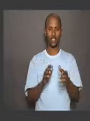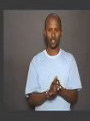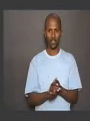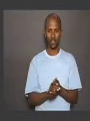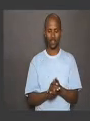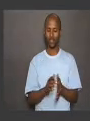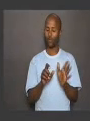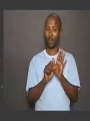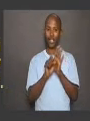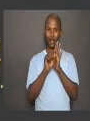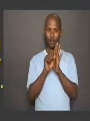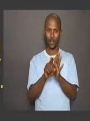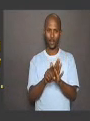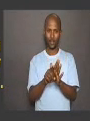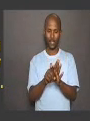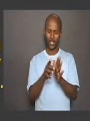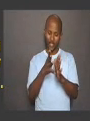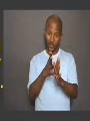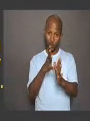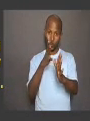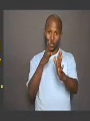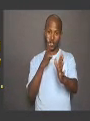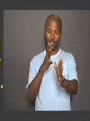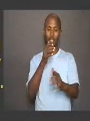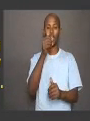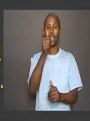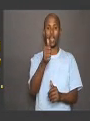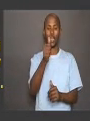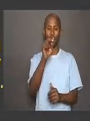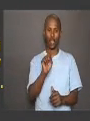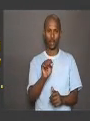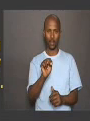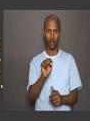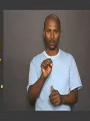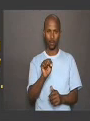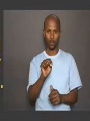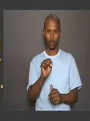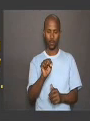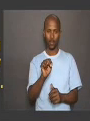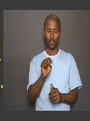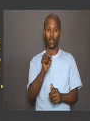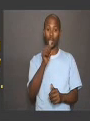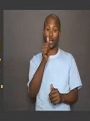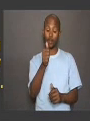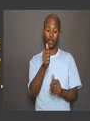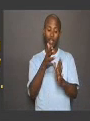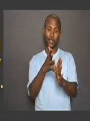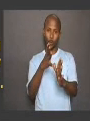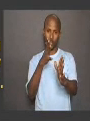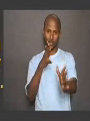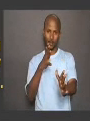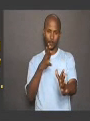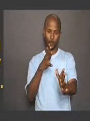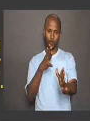example, sequence AN is an arithmetic sequence